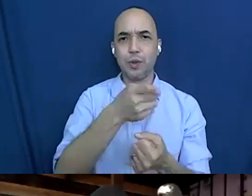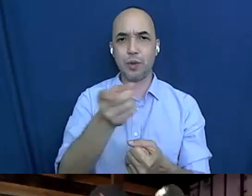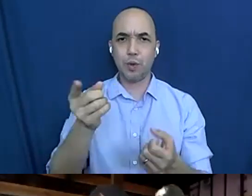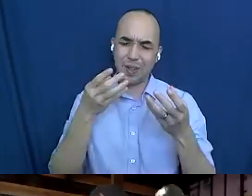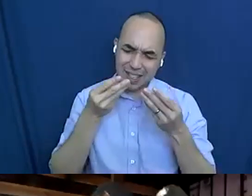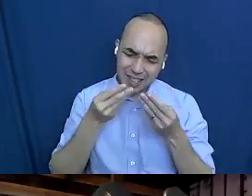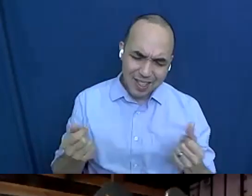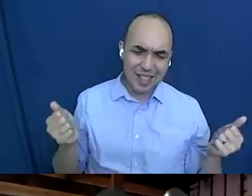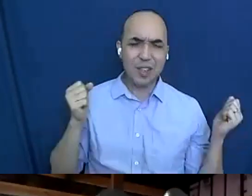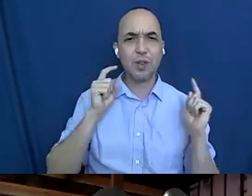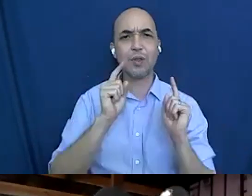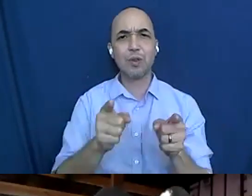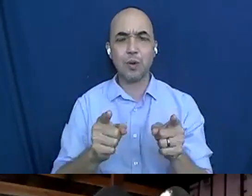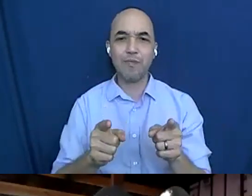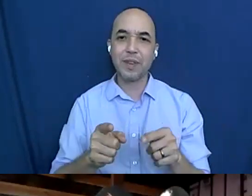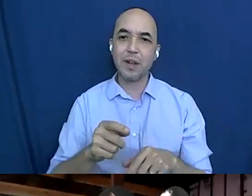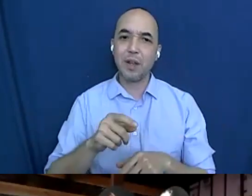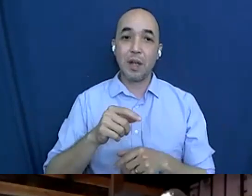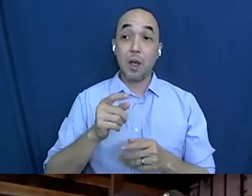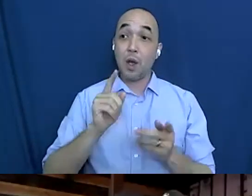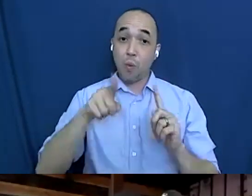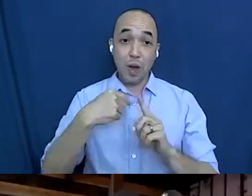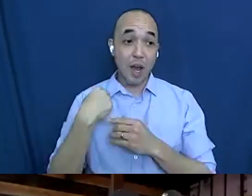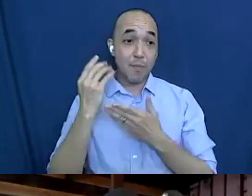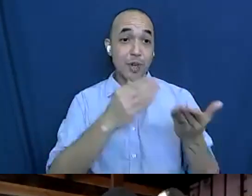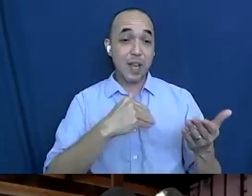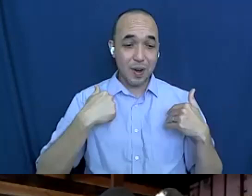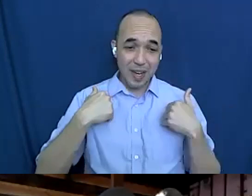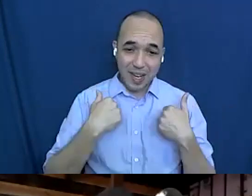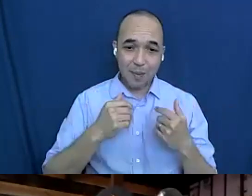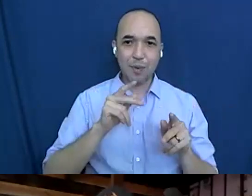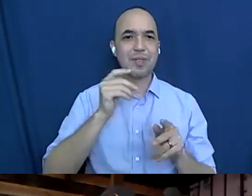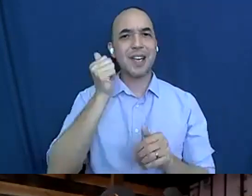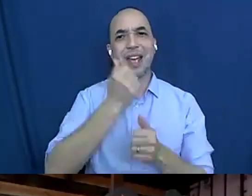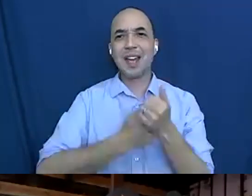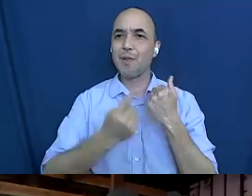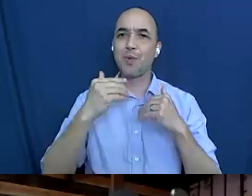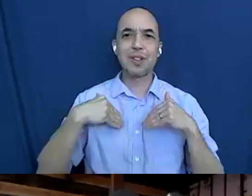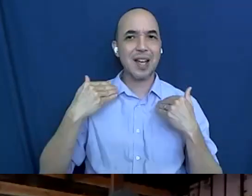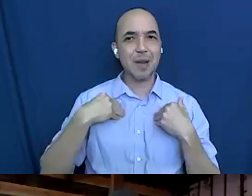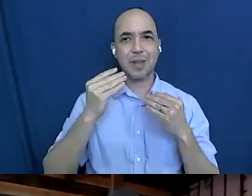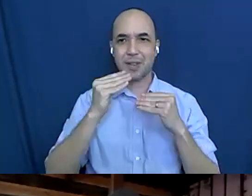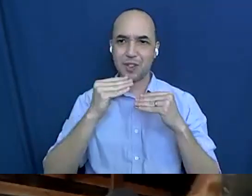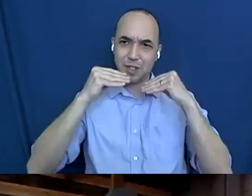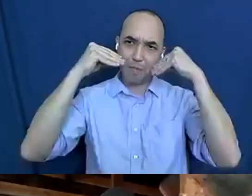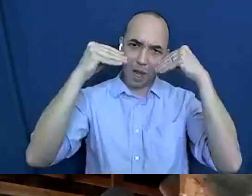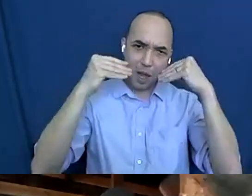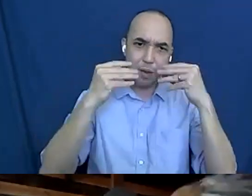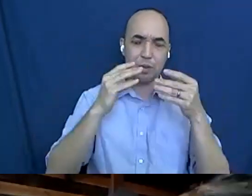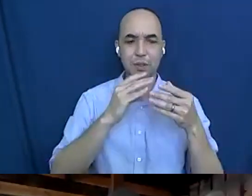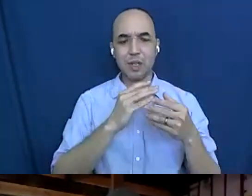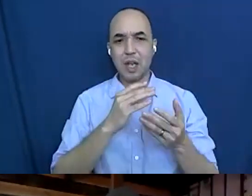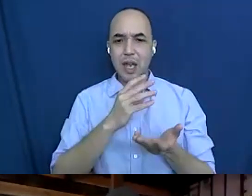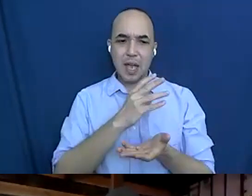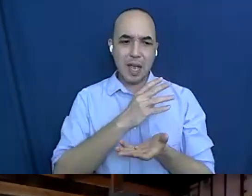that frowned or didn't start to smile. And then you get letters and calls later saying how it helped change their life and save their life. And